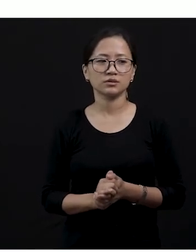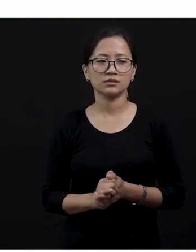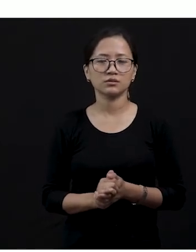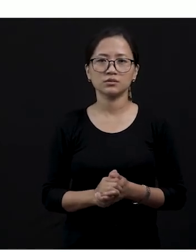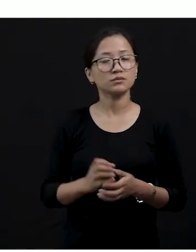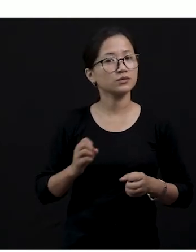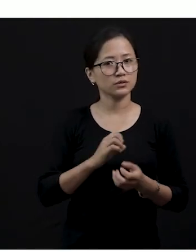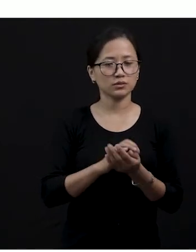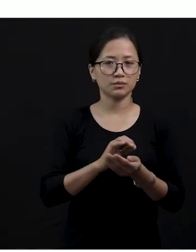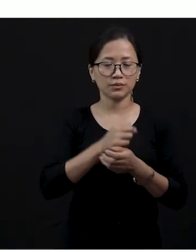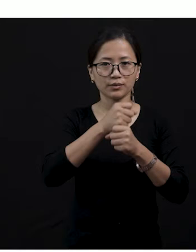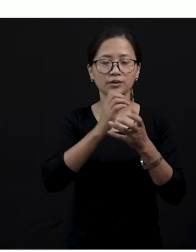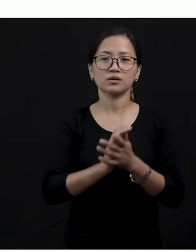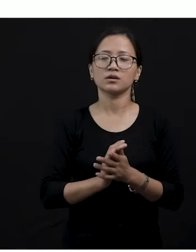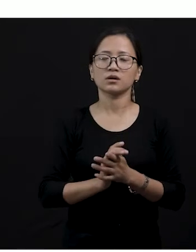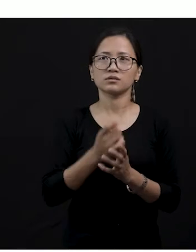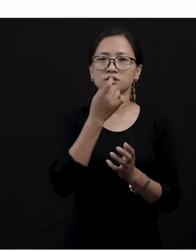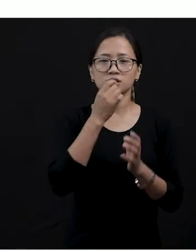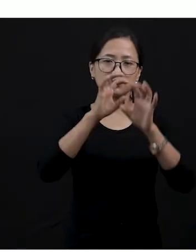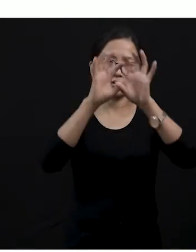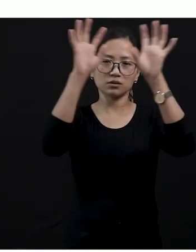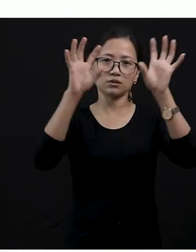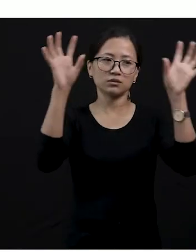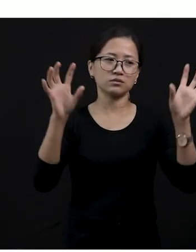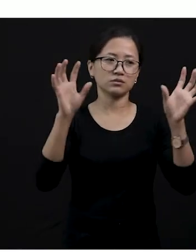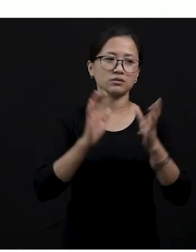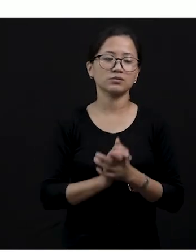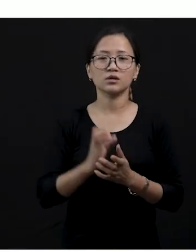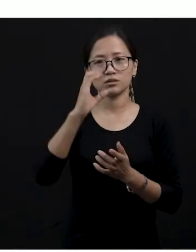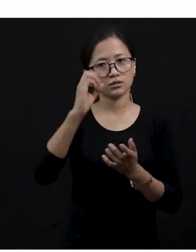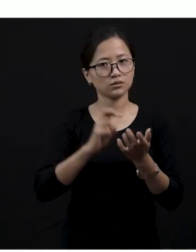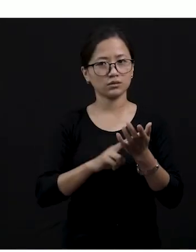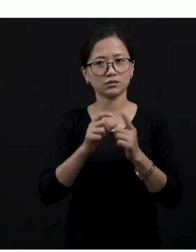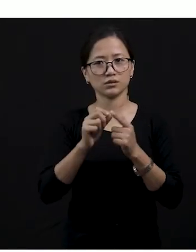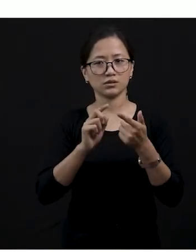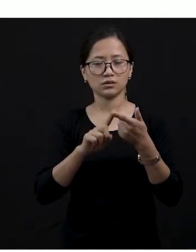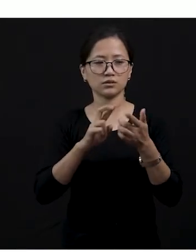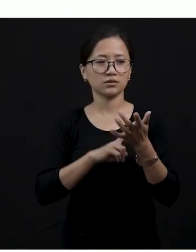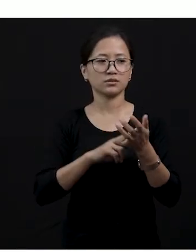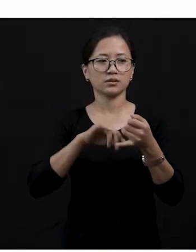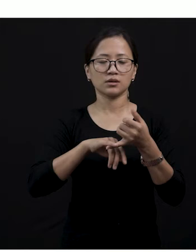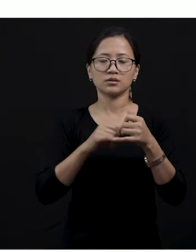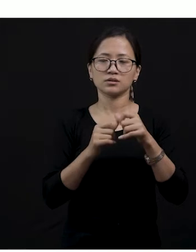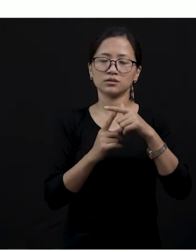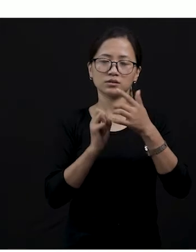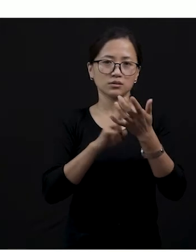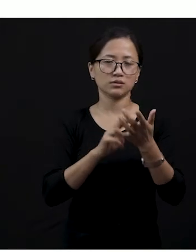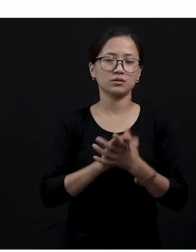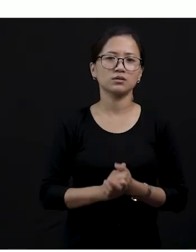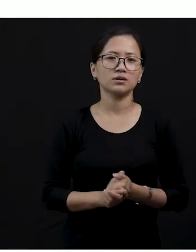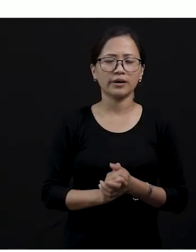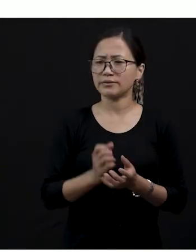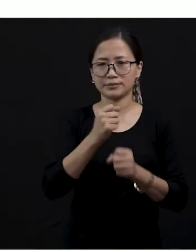form clouds. Clouds condenses, okay, that means the gas turns